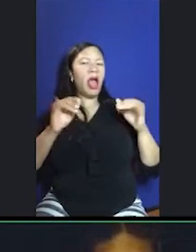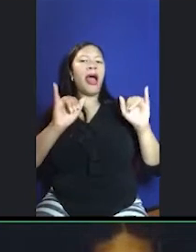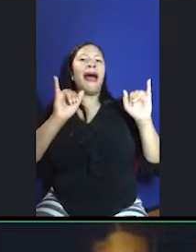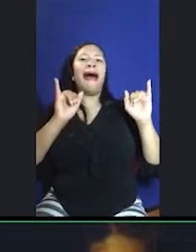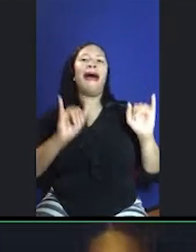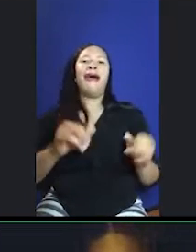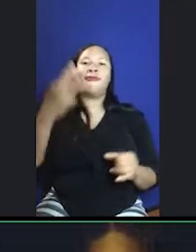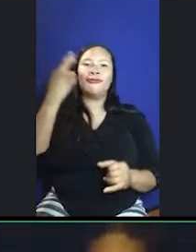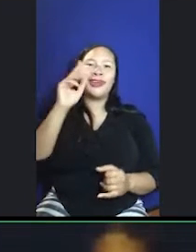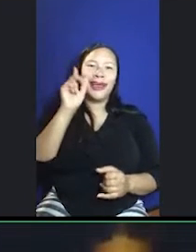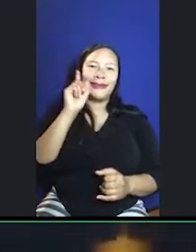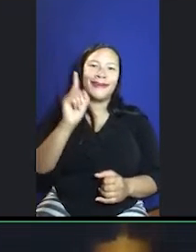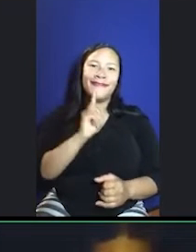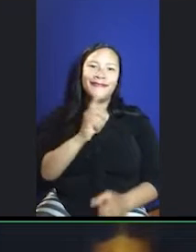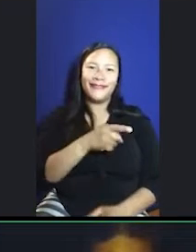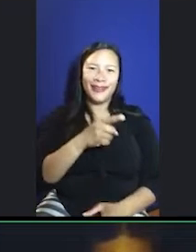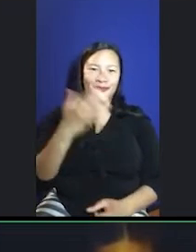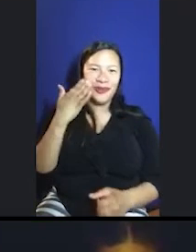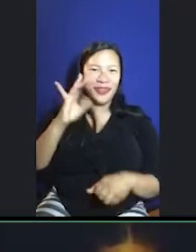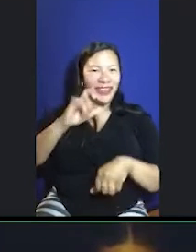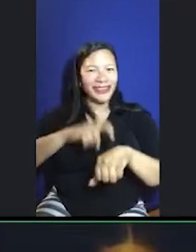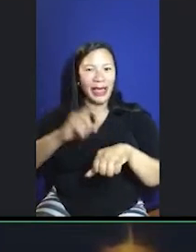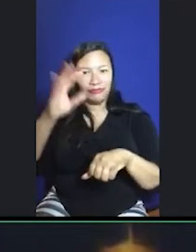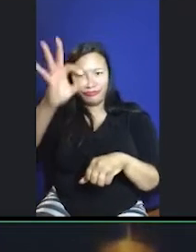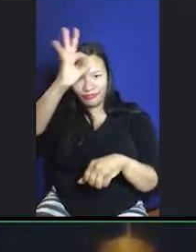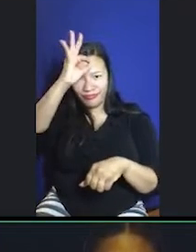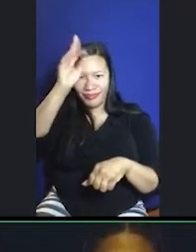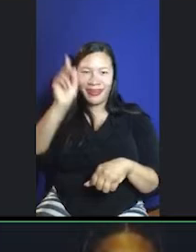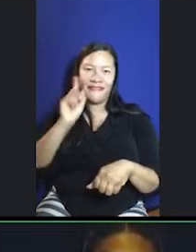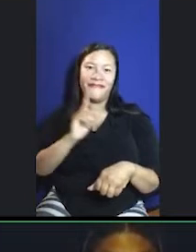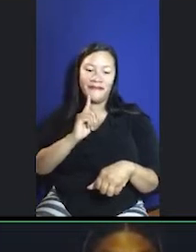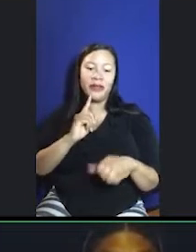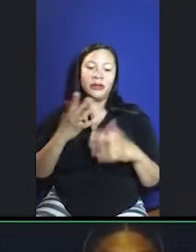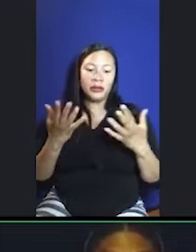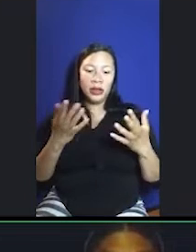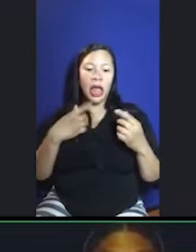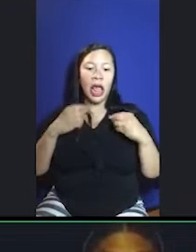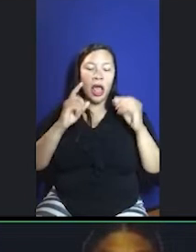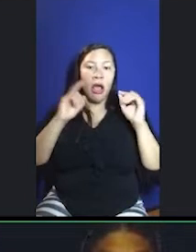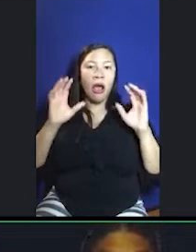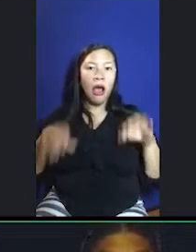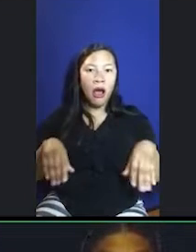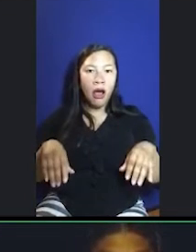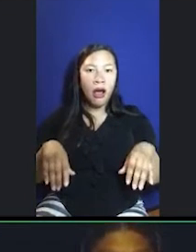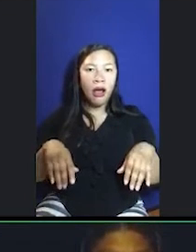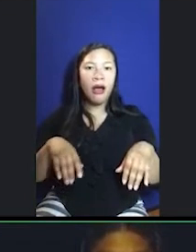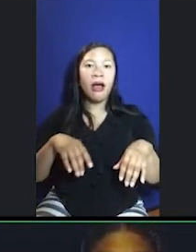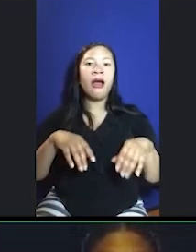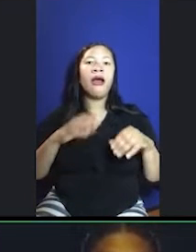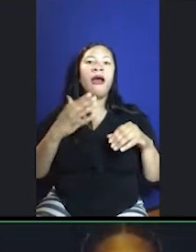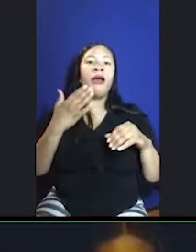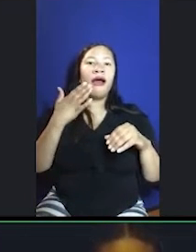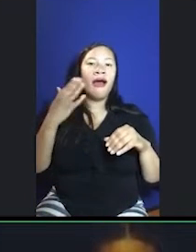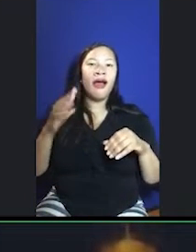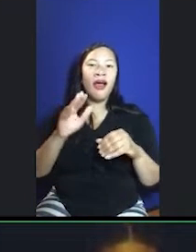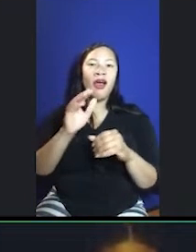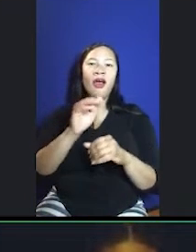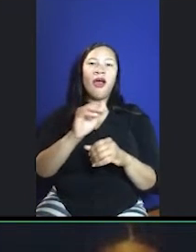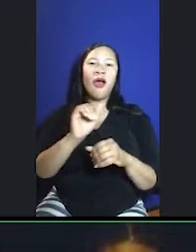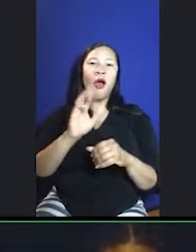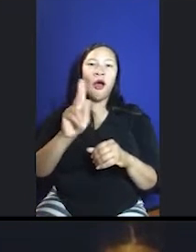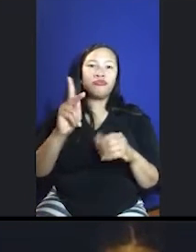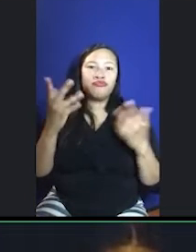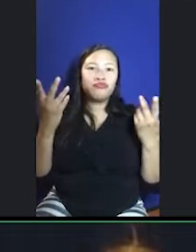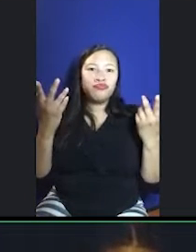was deaf. At the time, I didn't know anything. But I was amazed because, in Arkansas, I wasn't exposed to